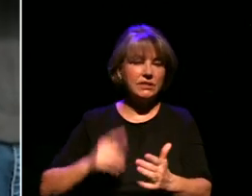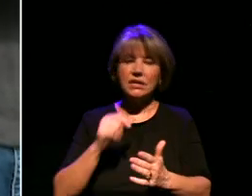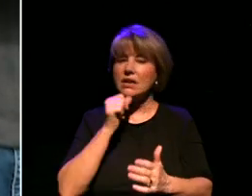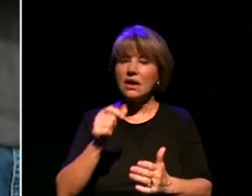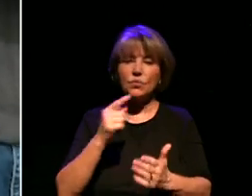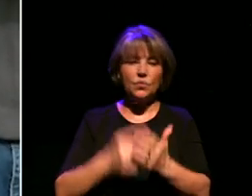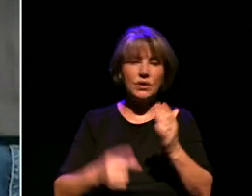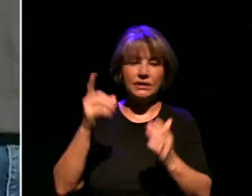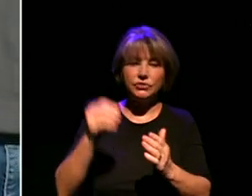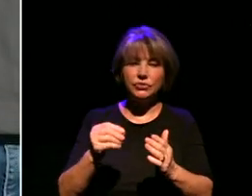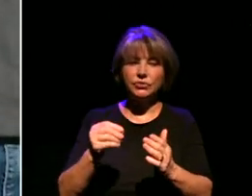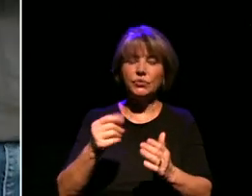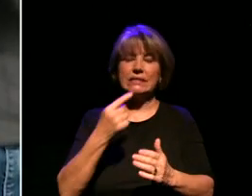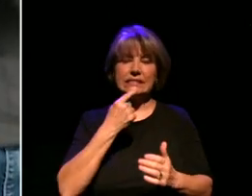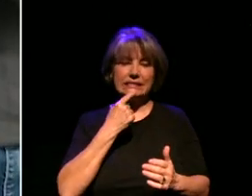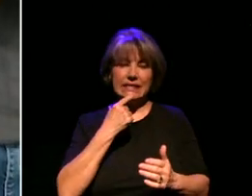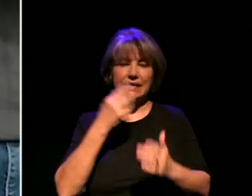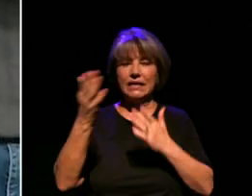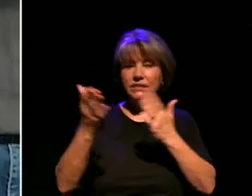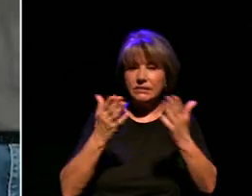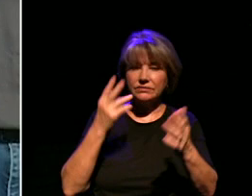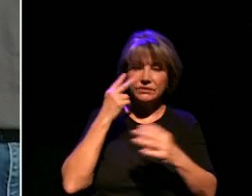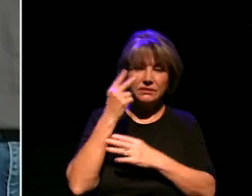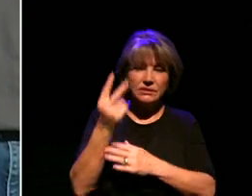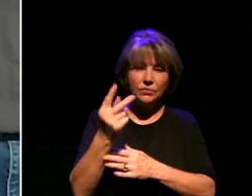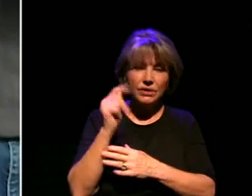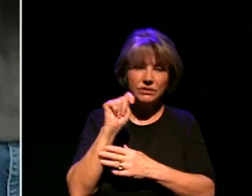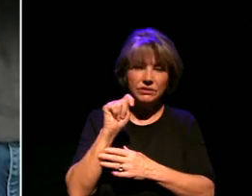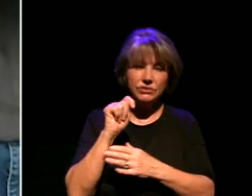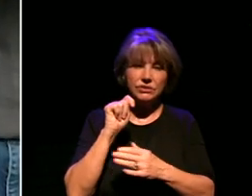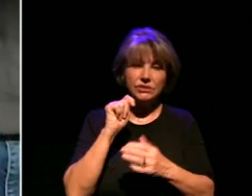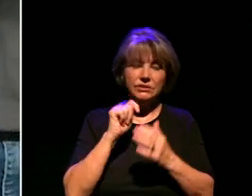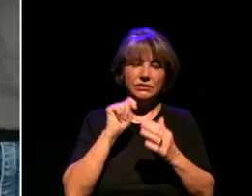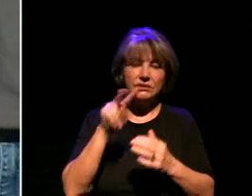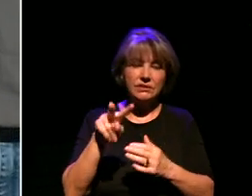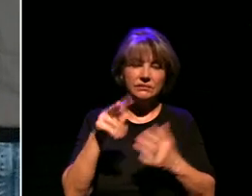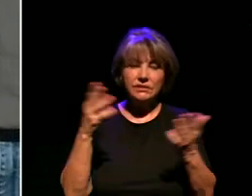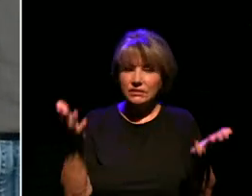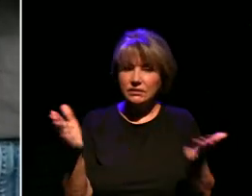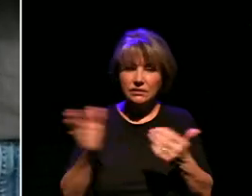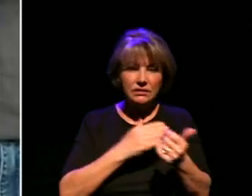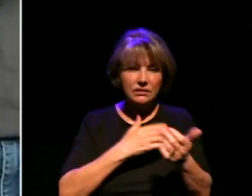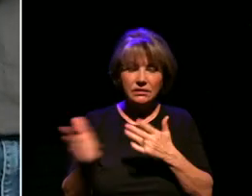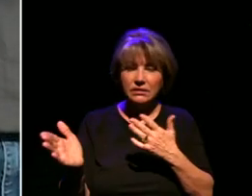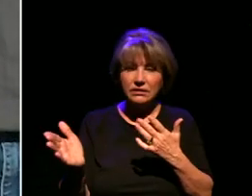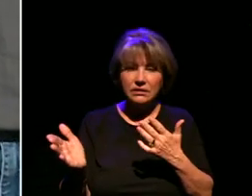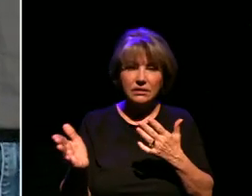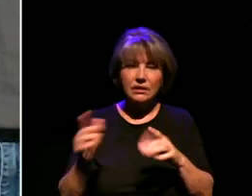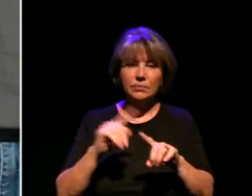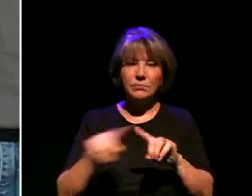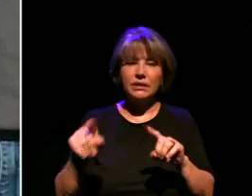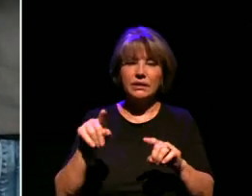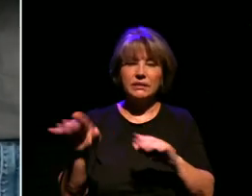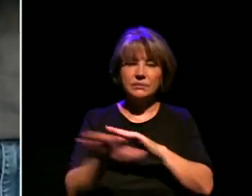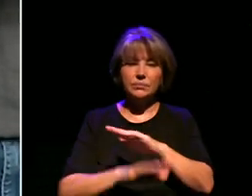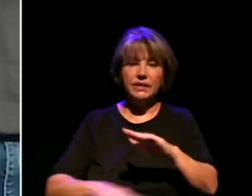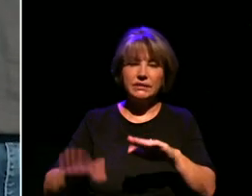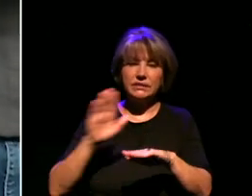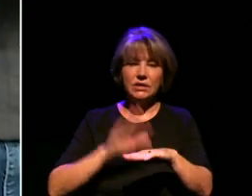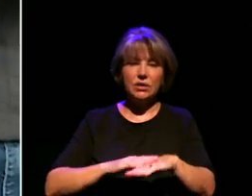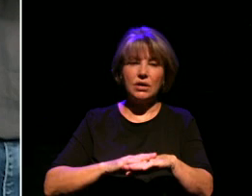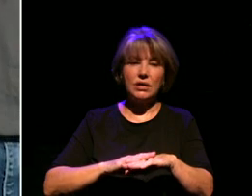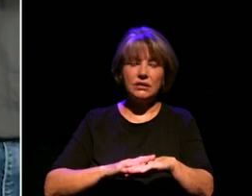how many services I watch, not how many services I attend, not how many good deeds I can pile up, but it's solely based on the